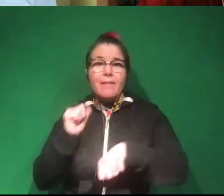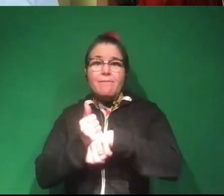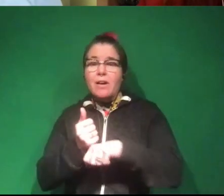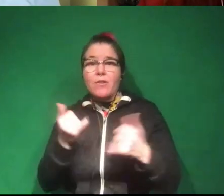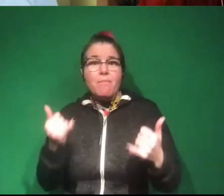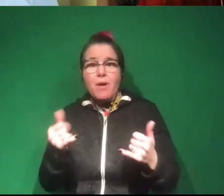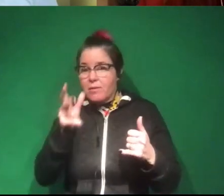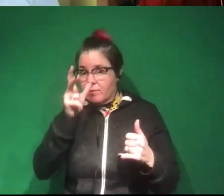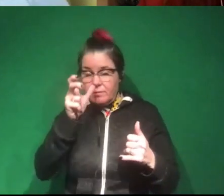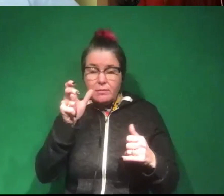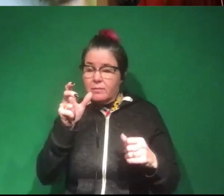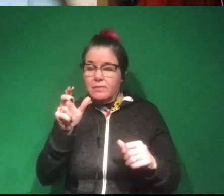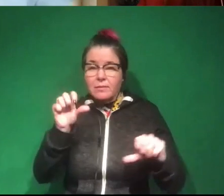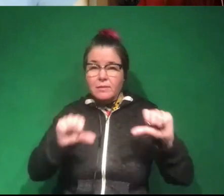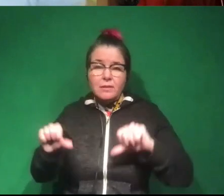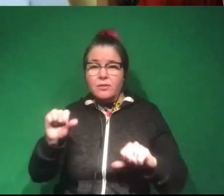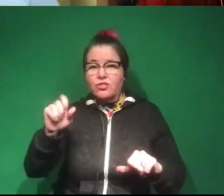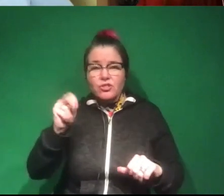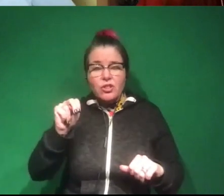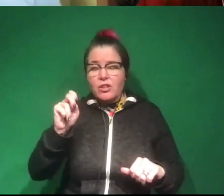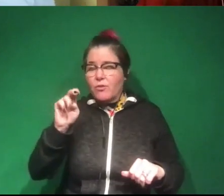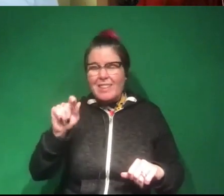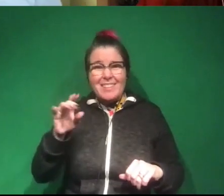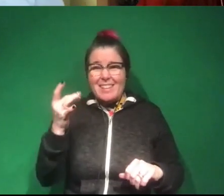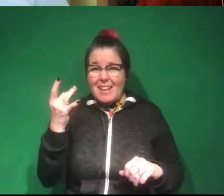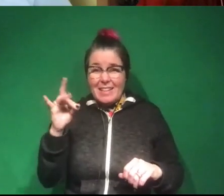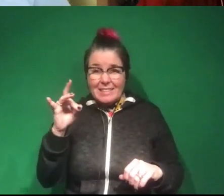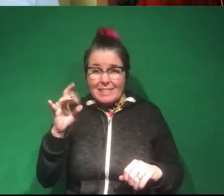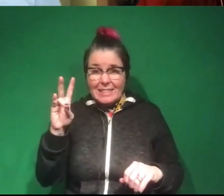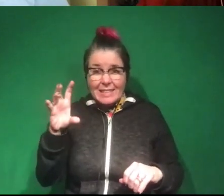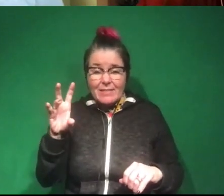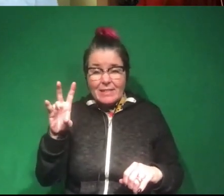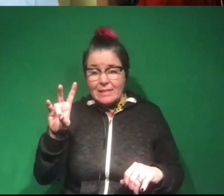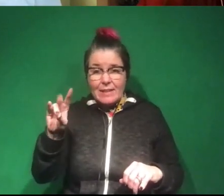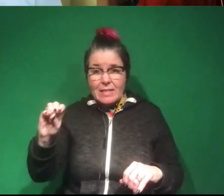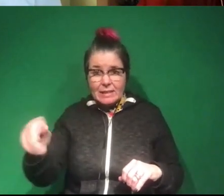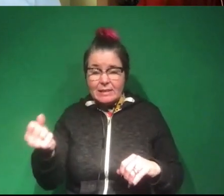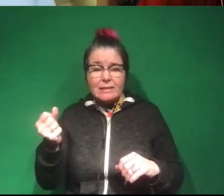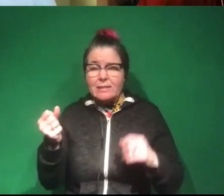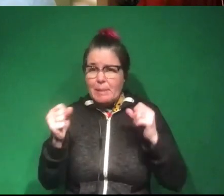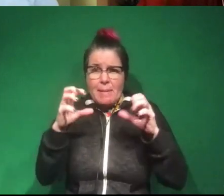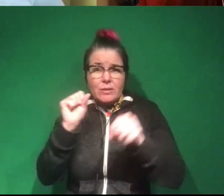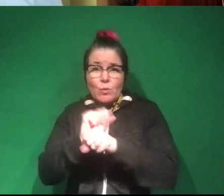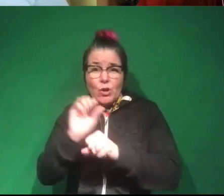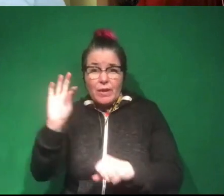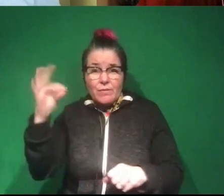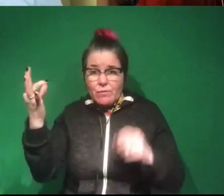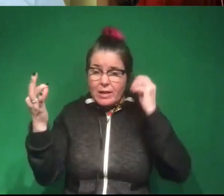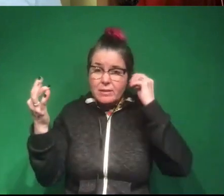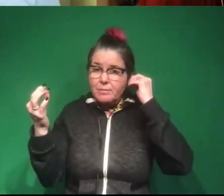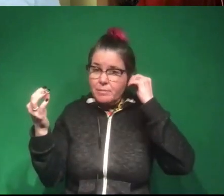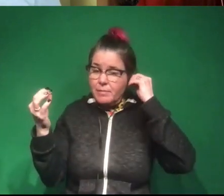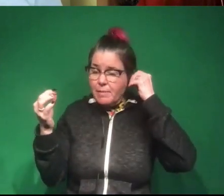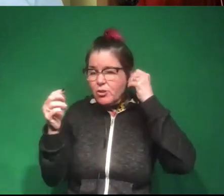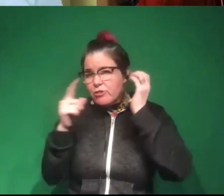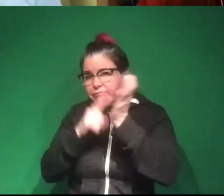is Jean-Henri Fabre. In the 1870s, he was doing amazing work in France. And I encourage all of you to kind of look into some of his